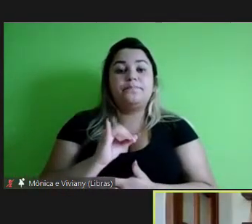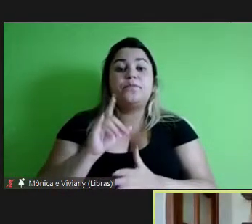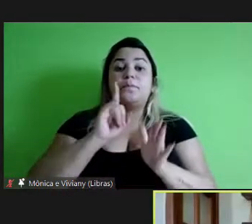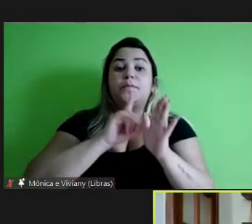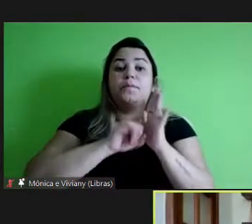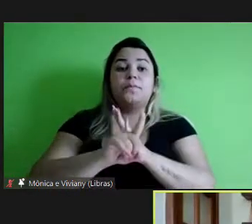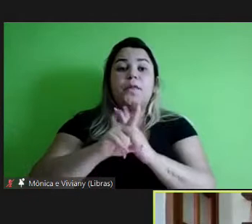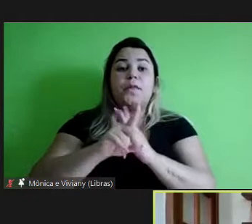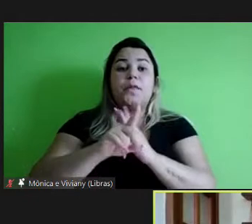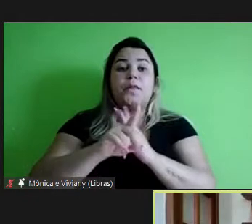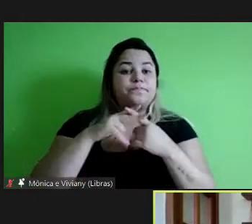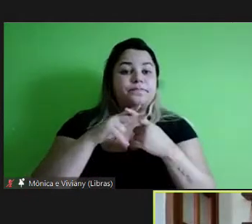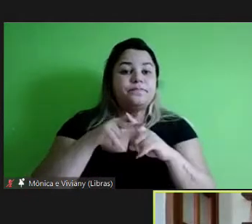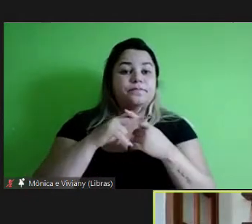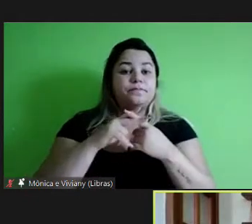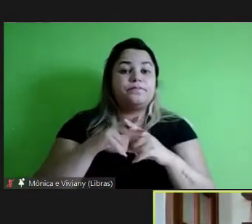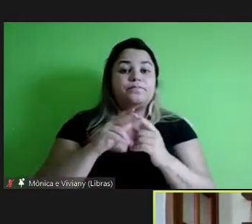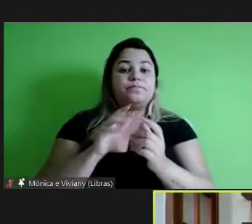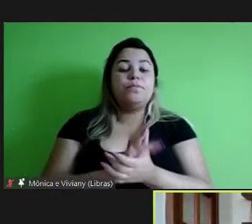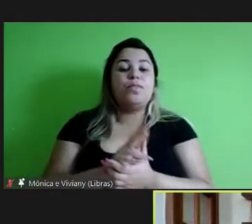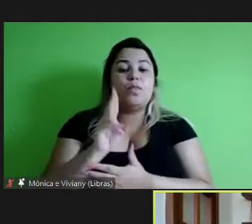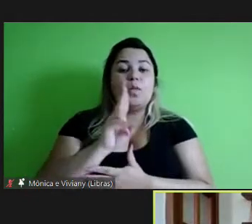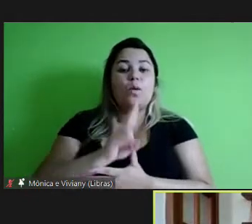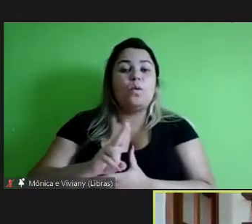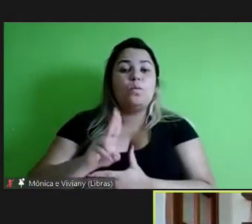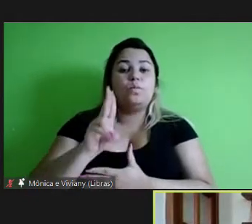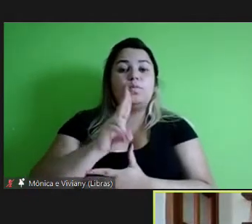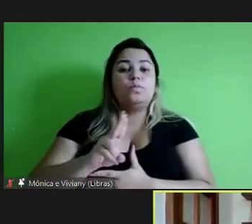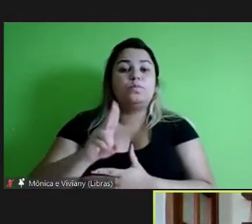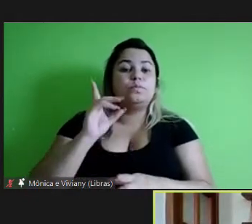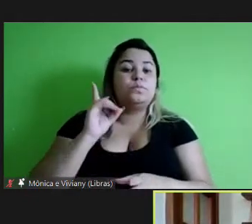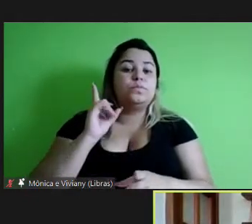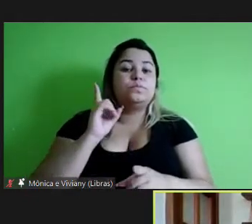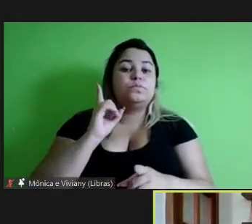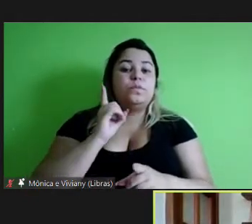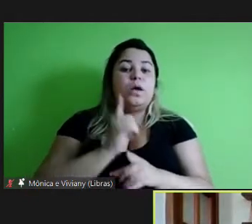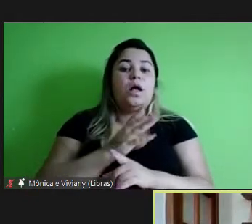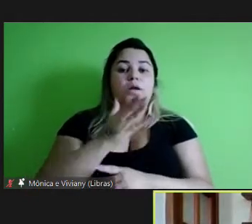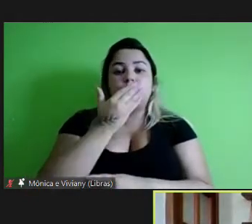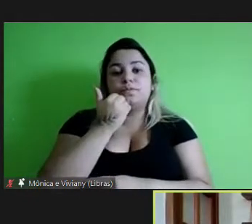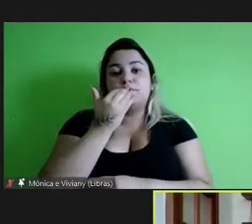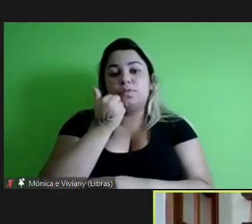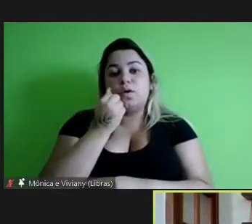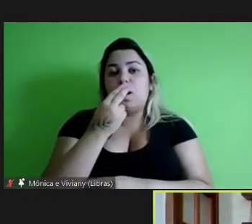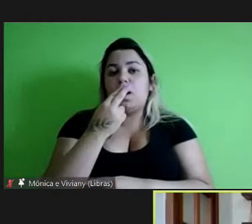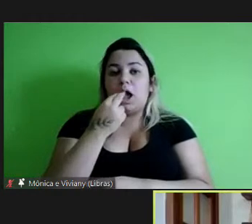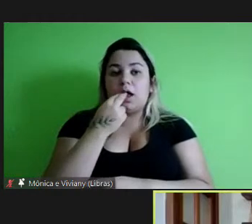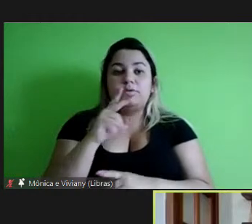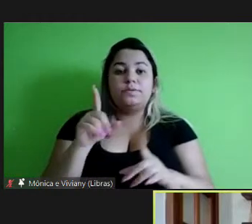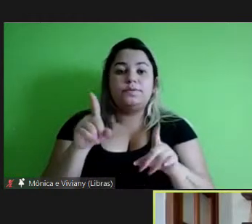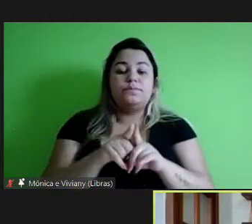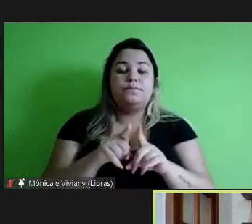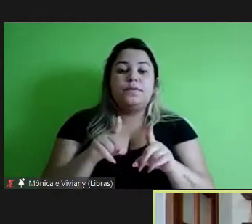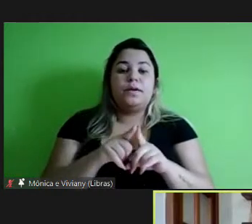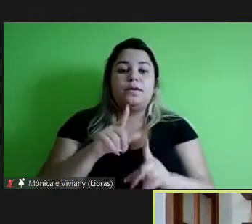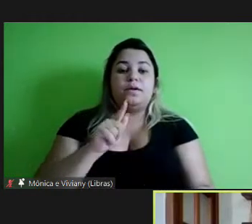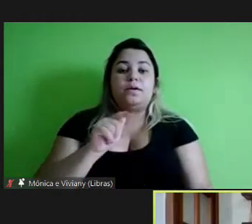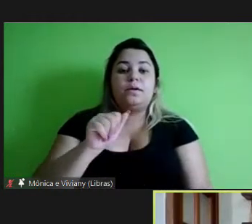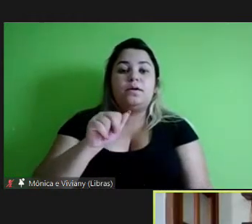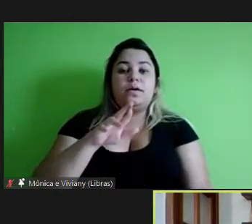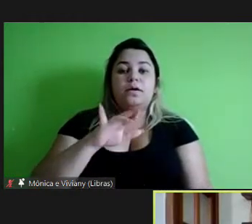Hello, about the question from the tools and to identify food and nutritional insecurity in